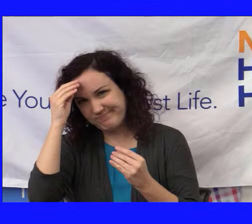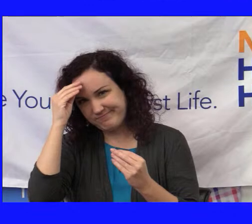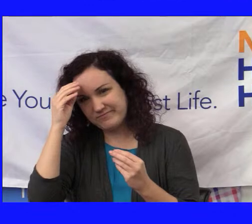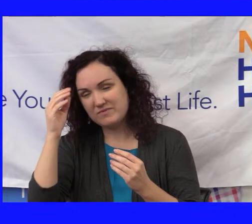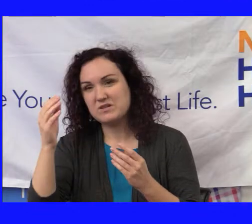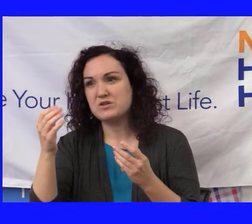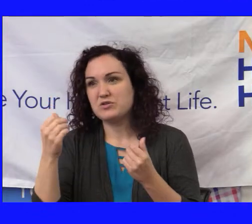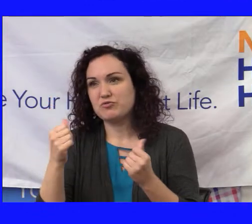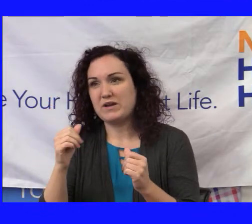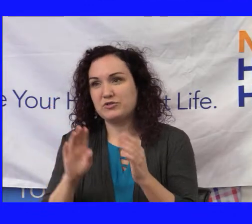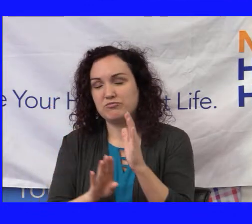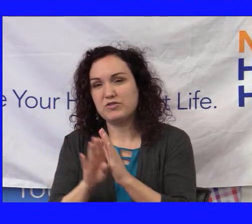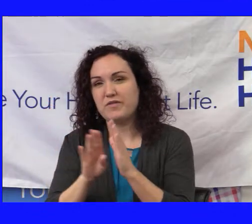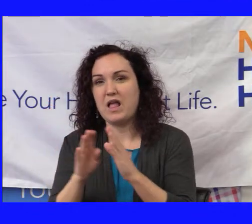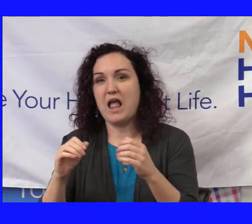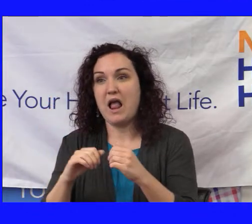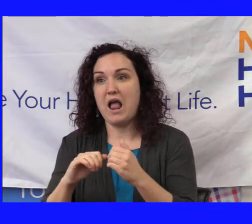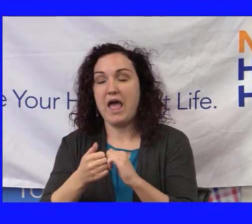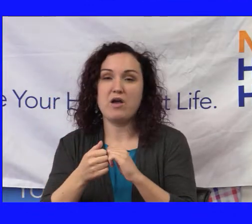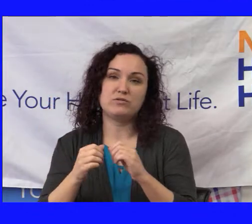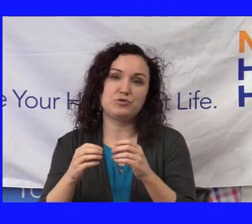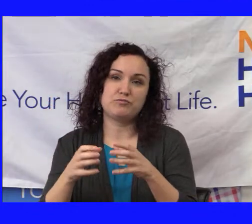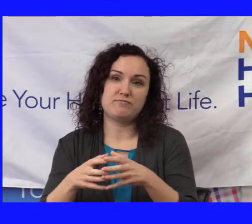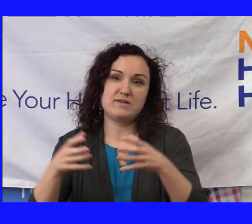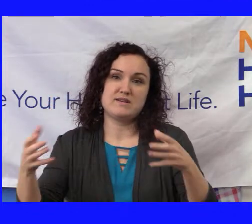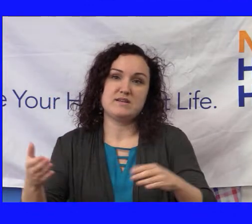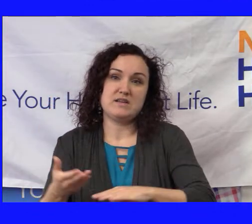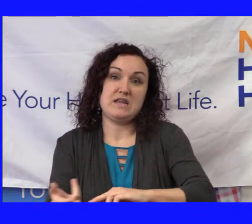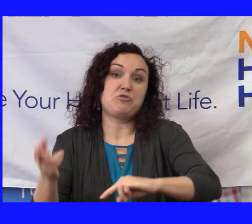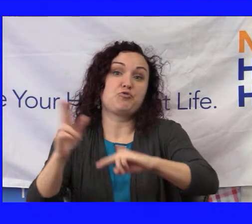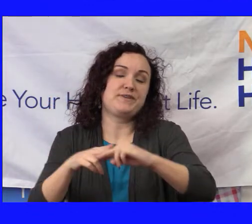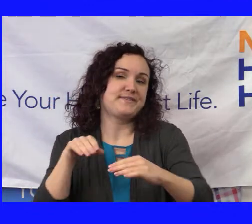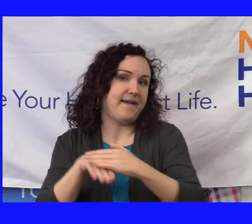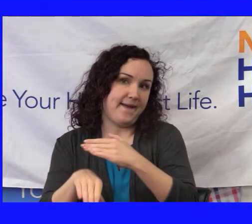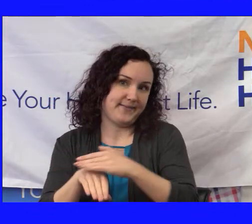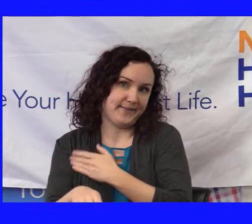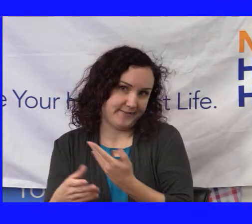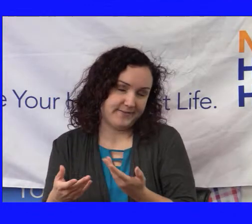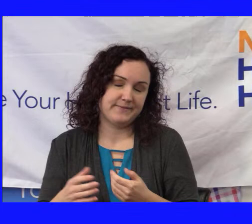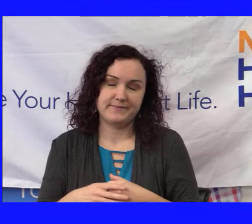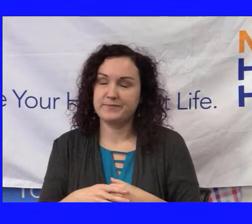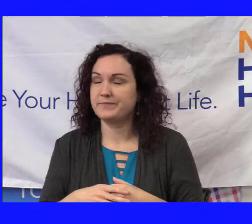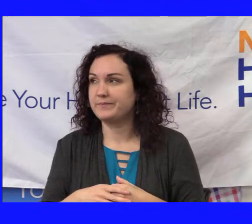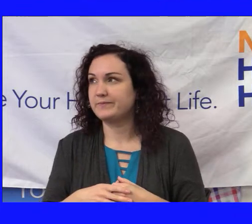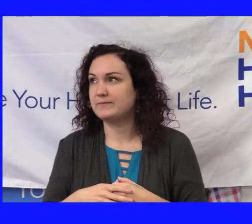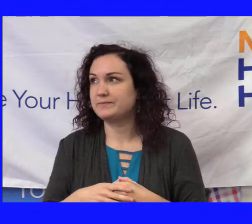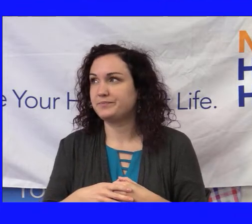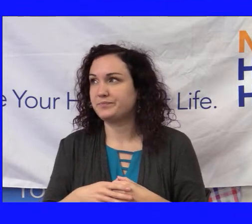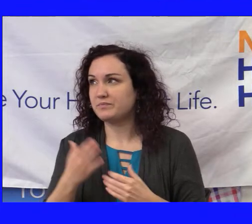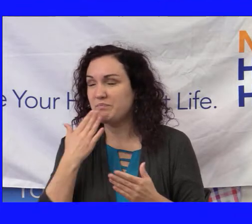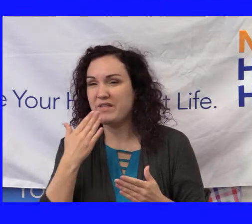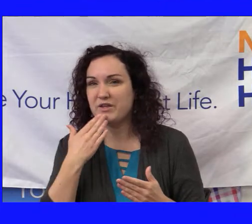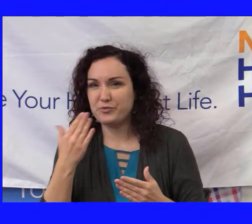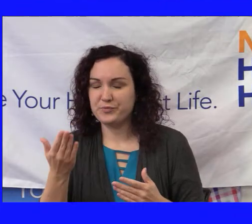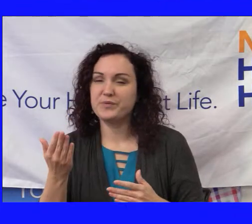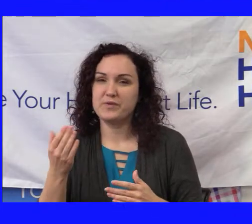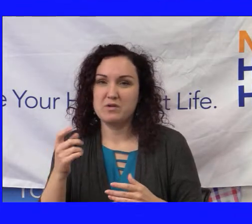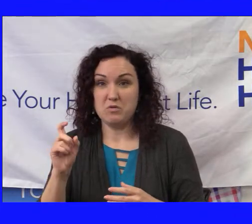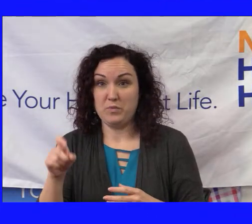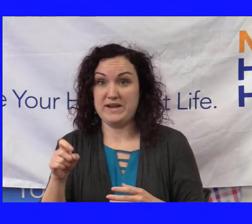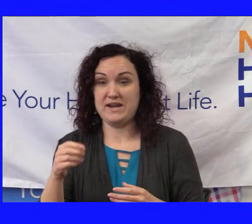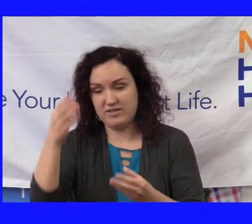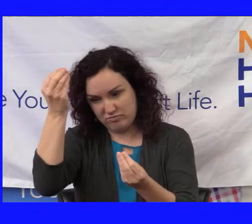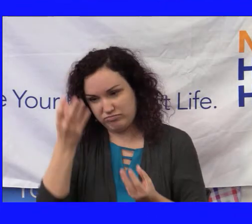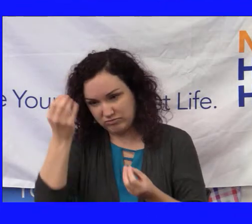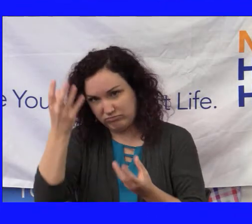can expand access and so on. So thank you again. I think it was very merited. We needed this amount of time